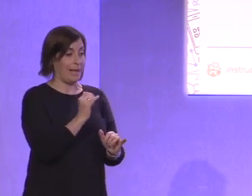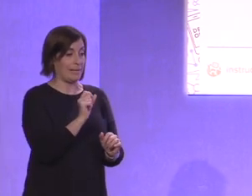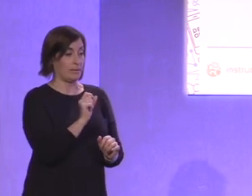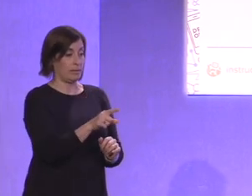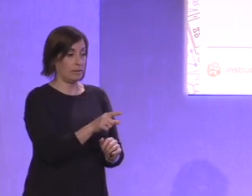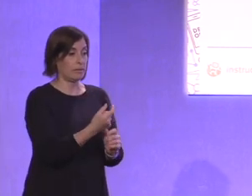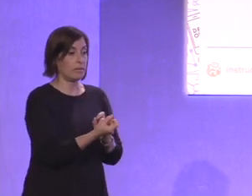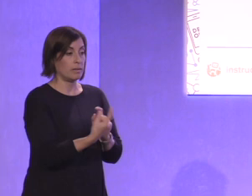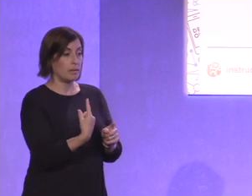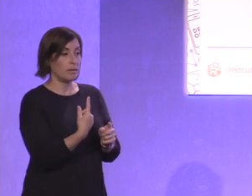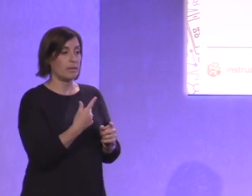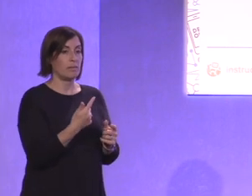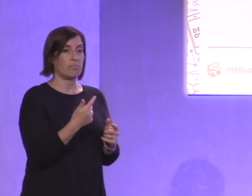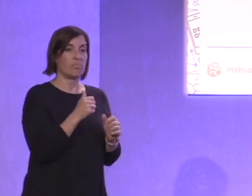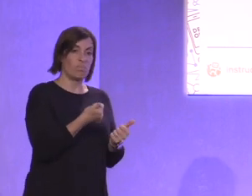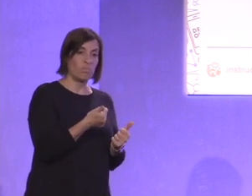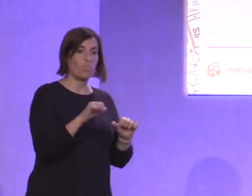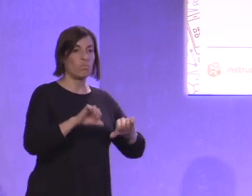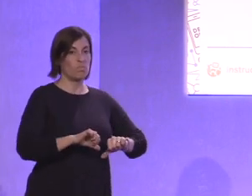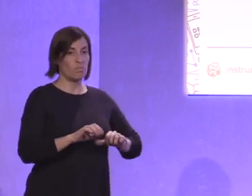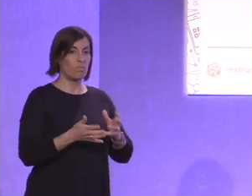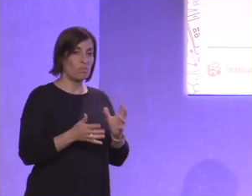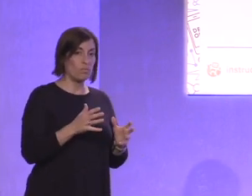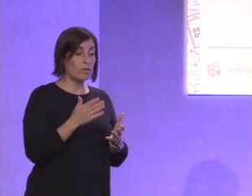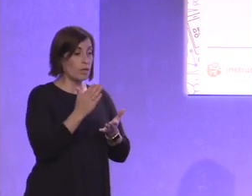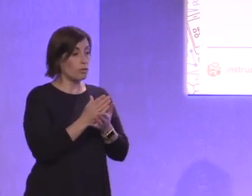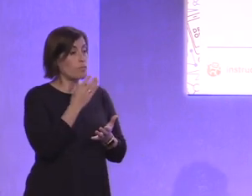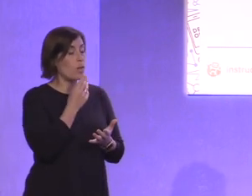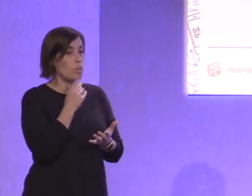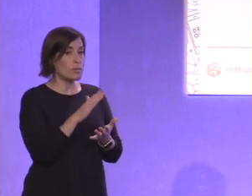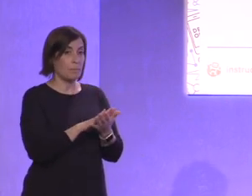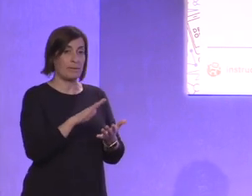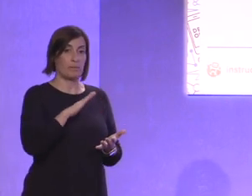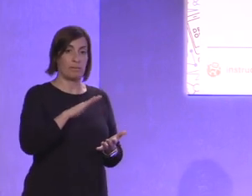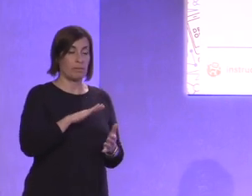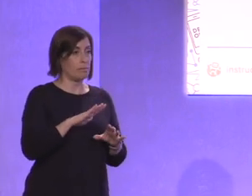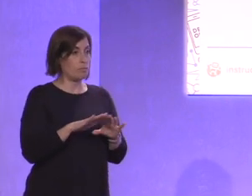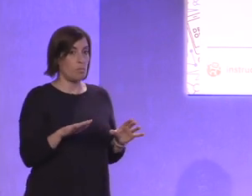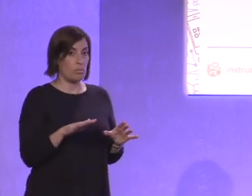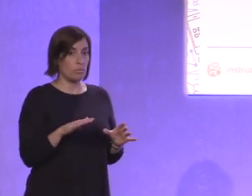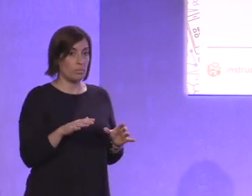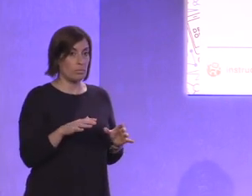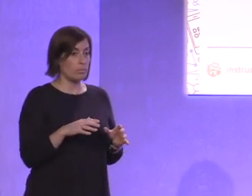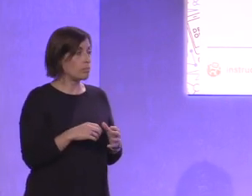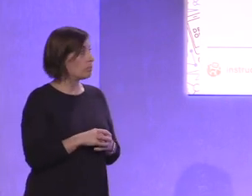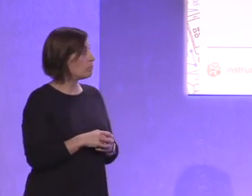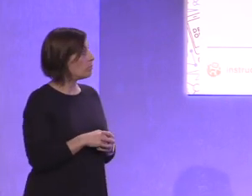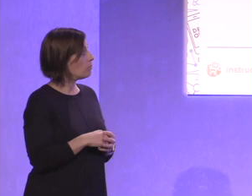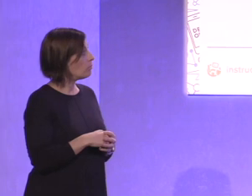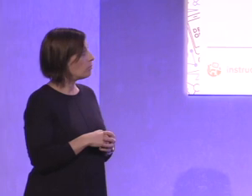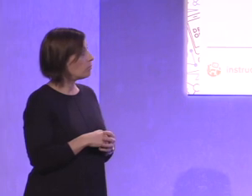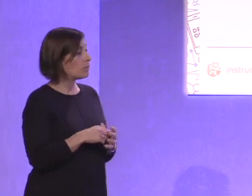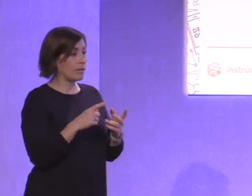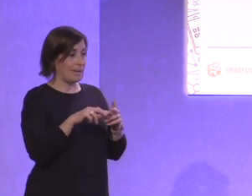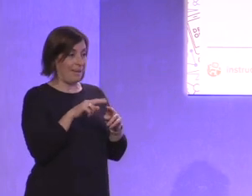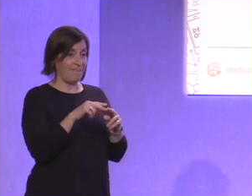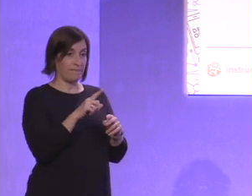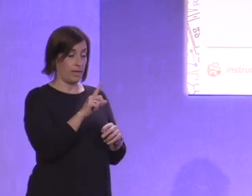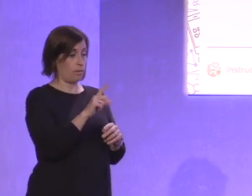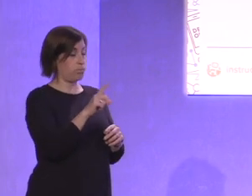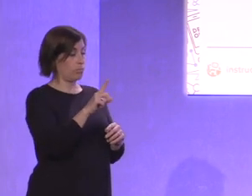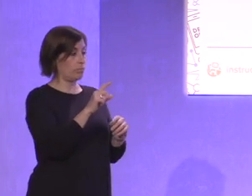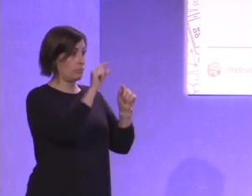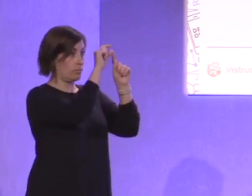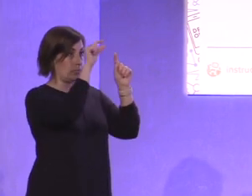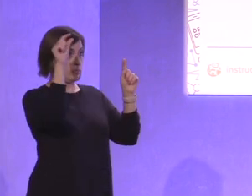or sad. If this was a real user, would they have got tracker when they hit the URL or not?